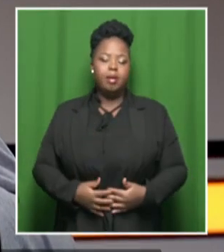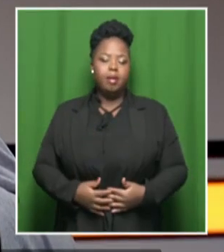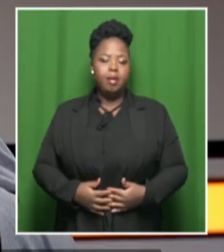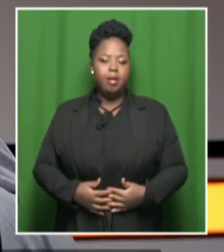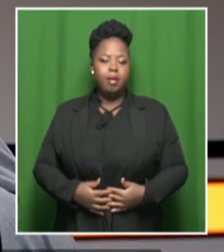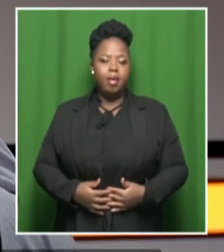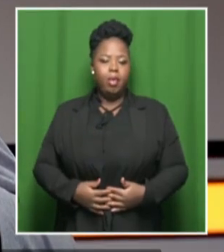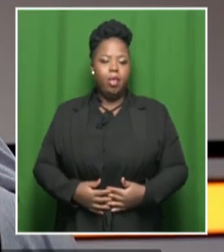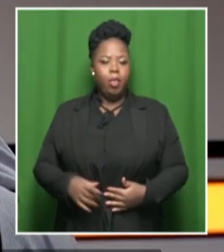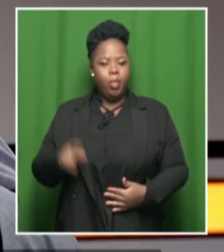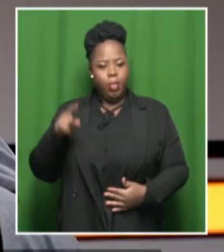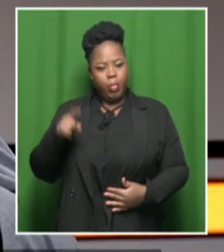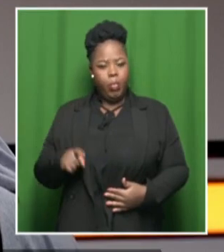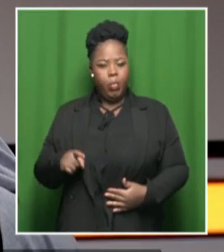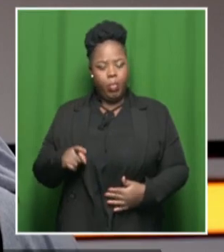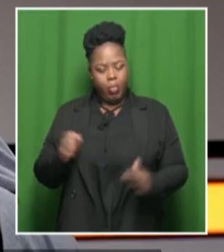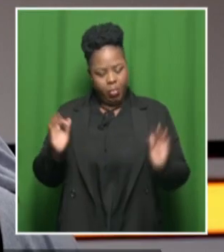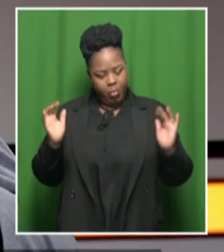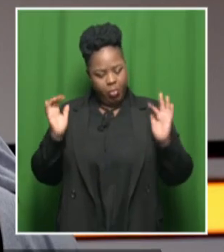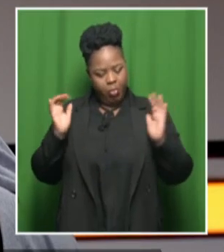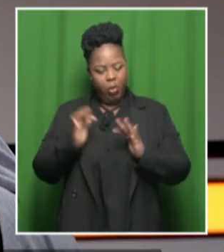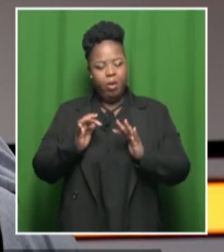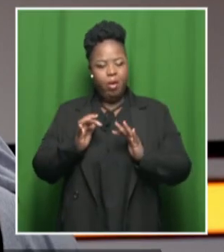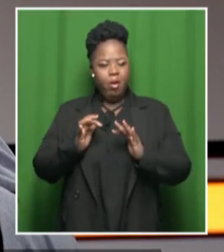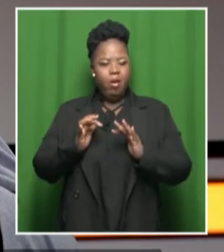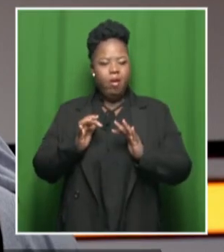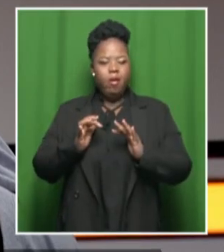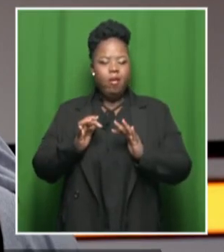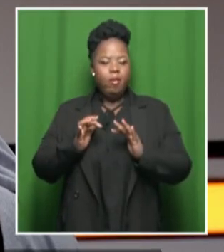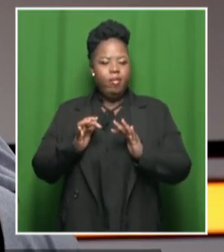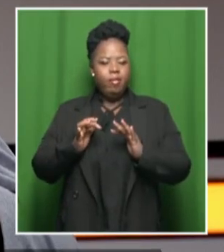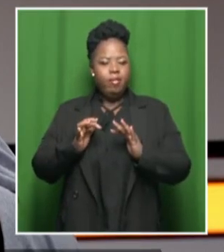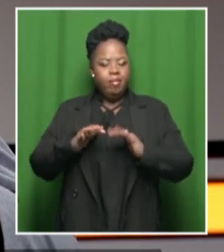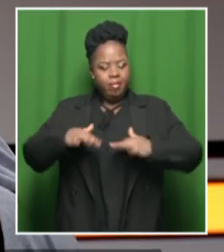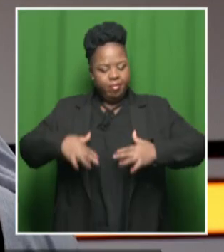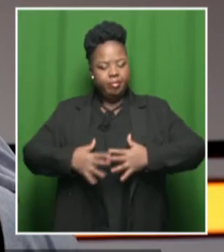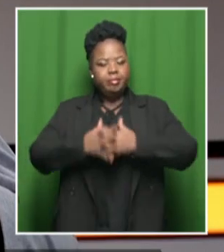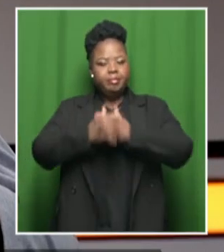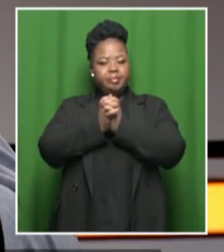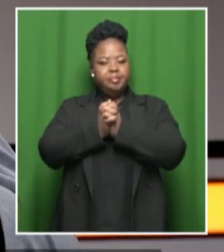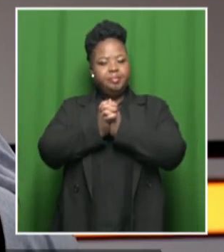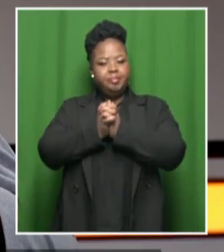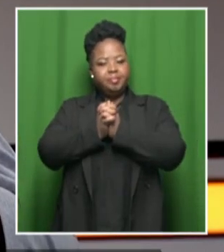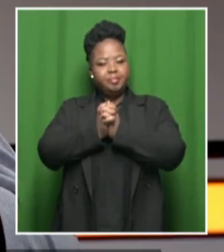to really come together as a unified